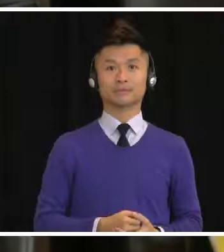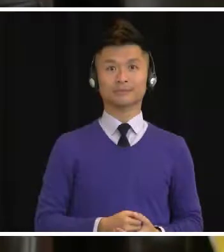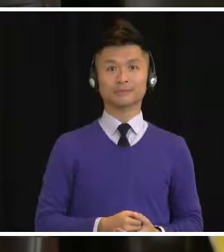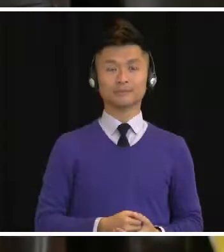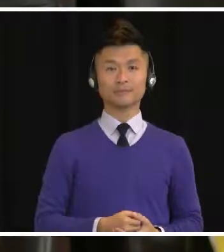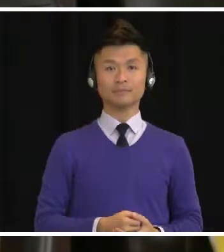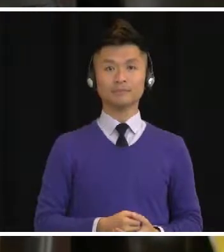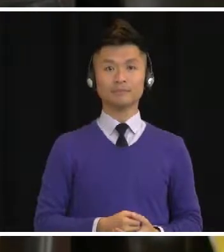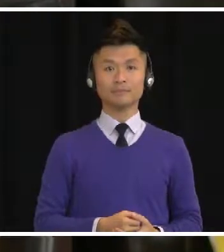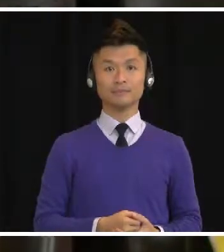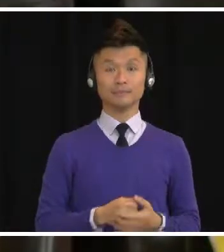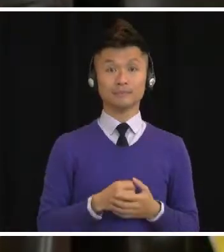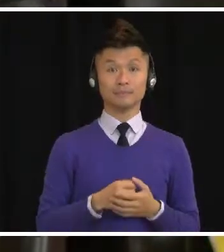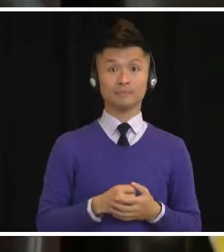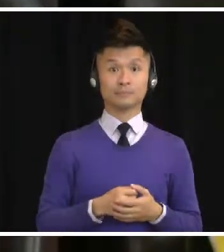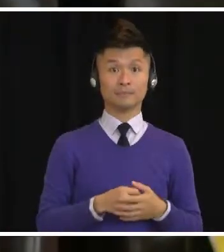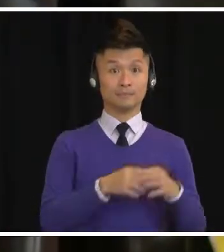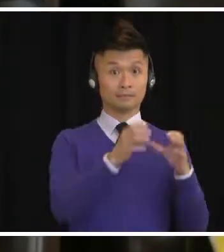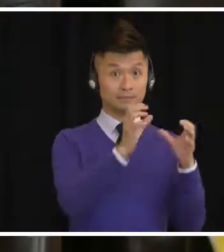Child?